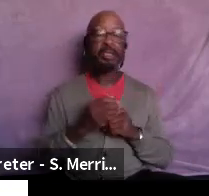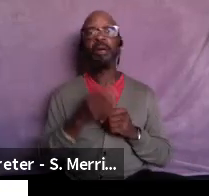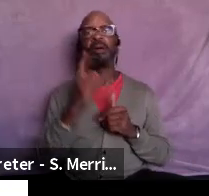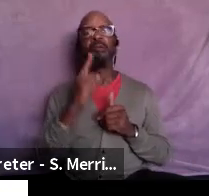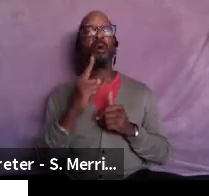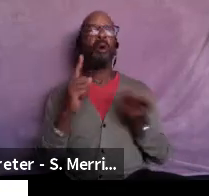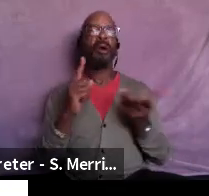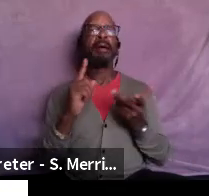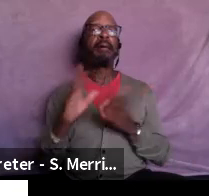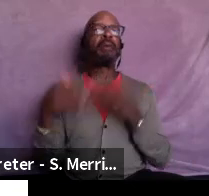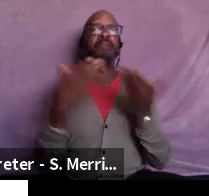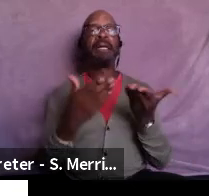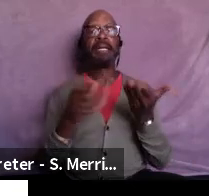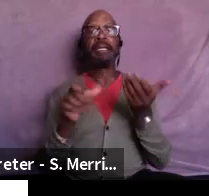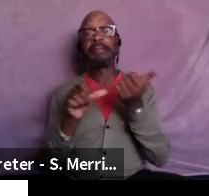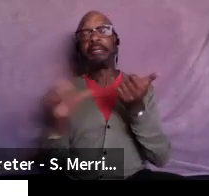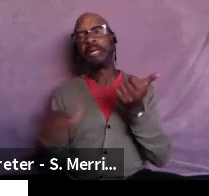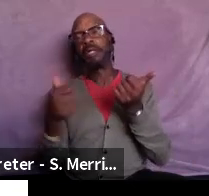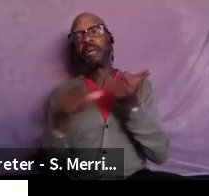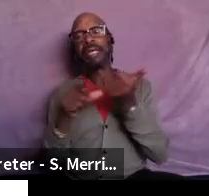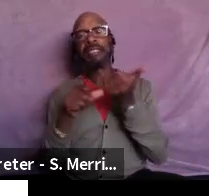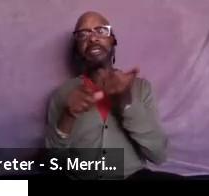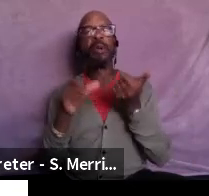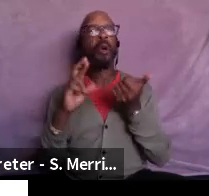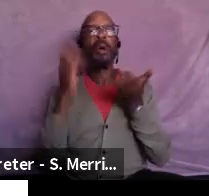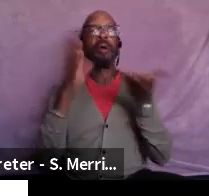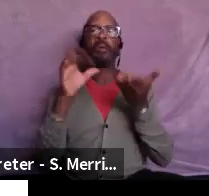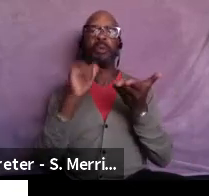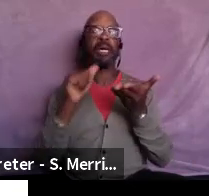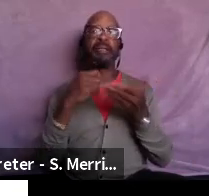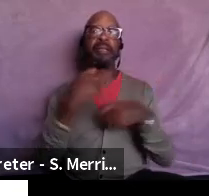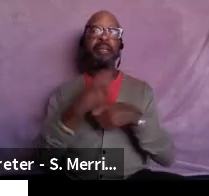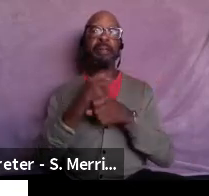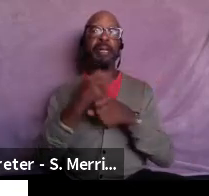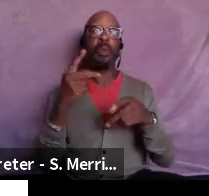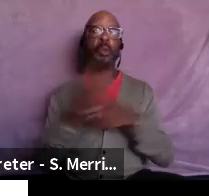auxiliary aids or services will mitigate the risk. Next slide, please.